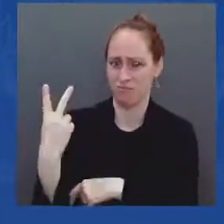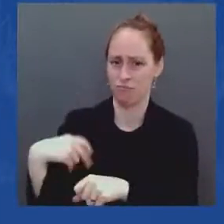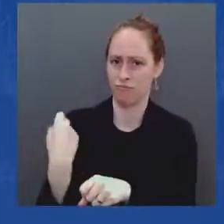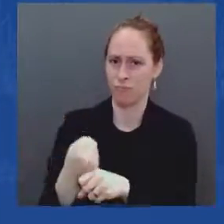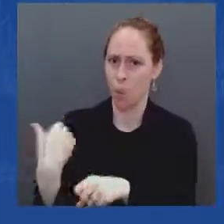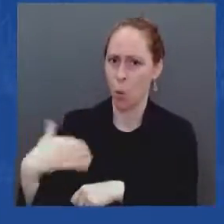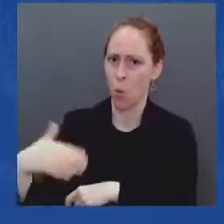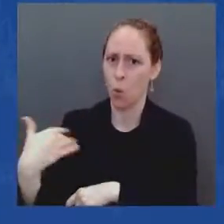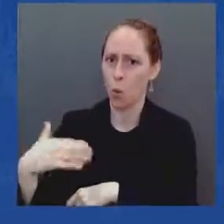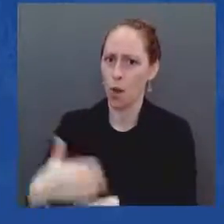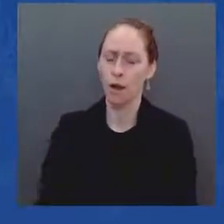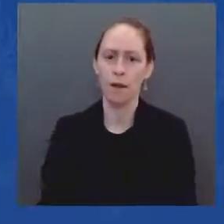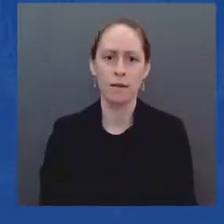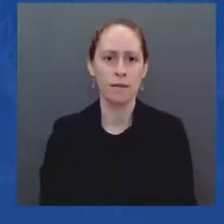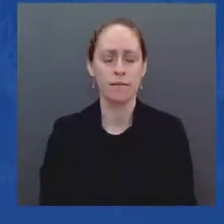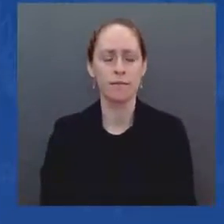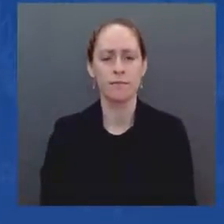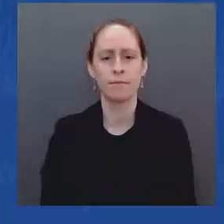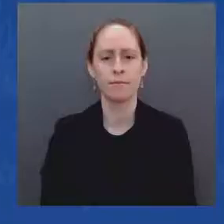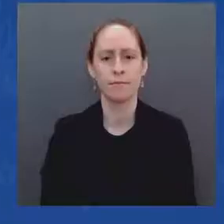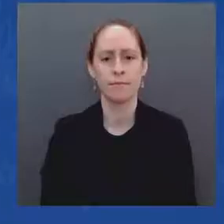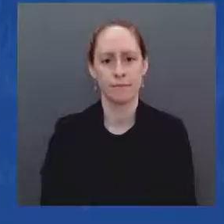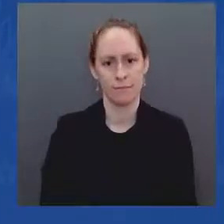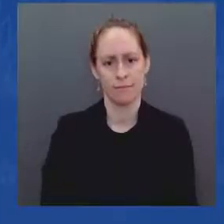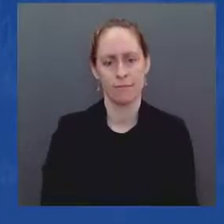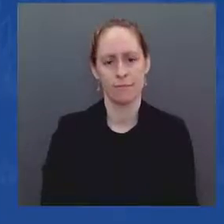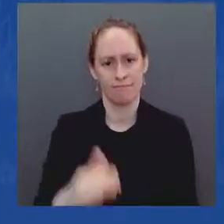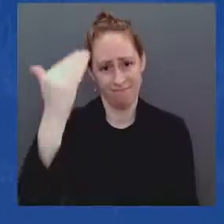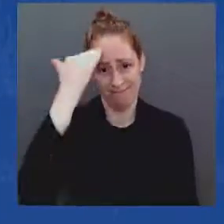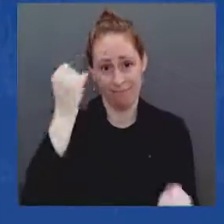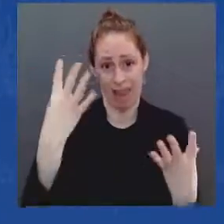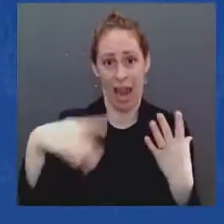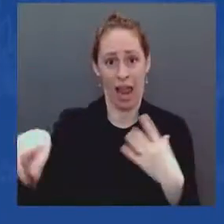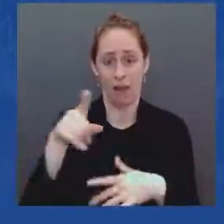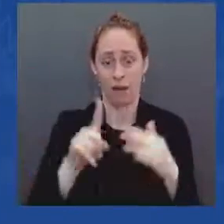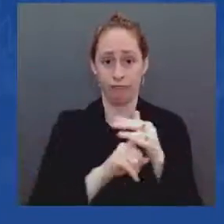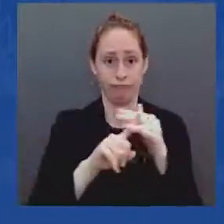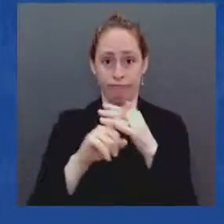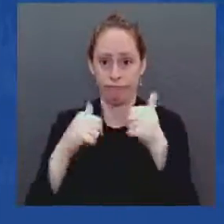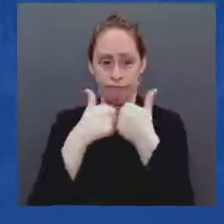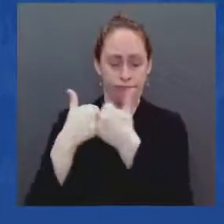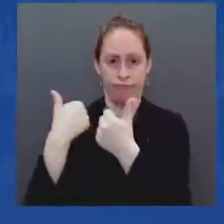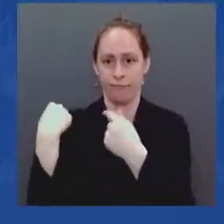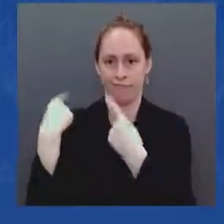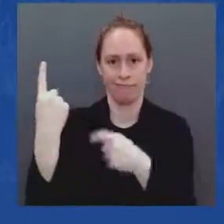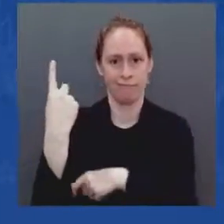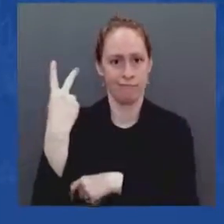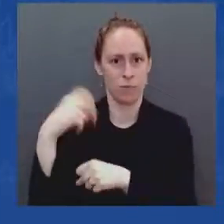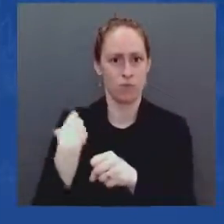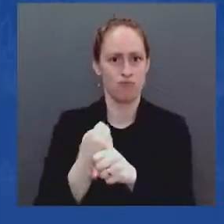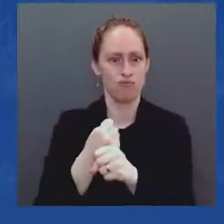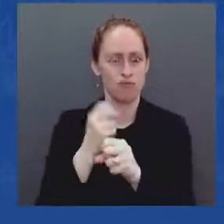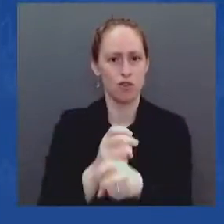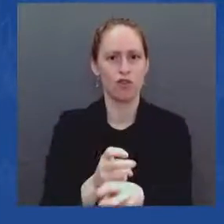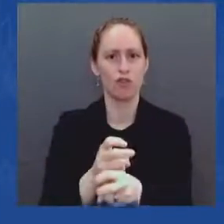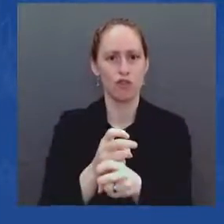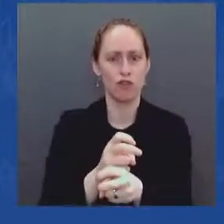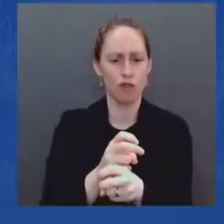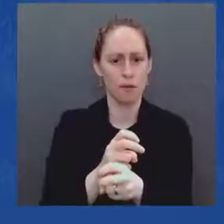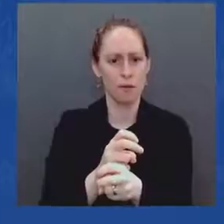some of the greatest challenges of your careers. Moments where our constituents, where the American